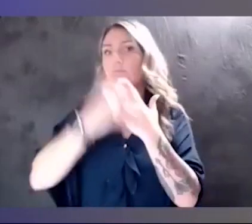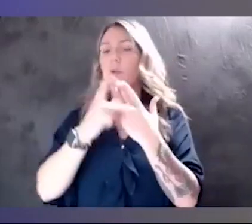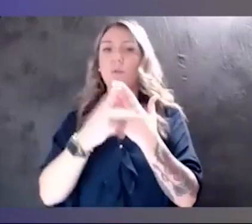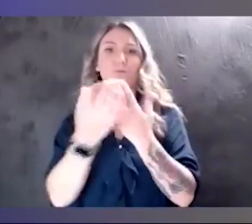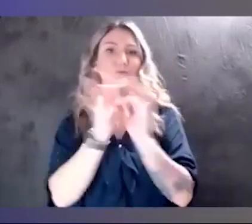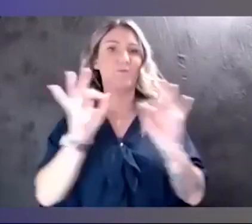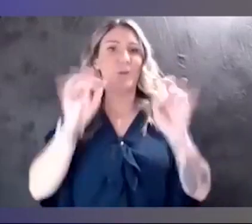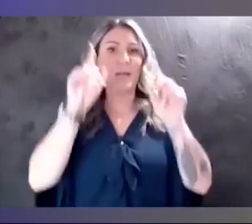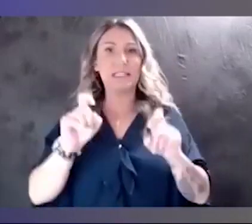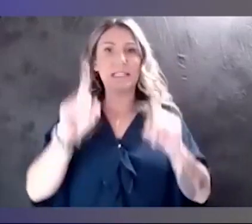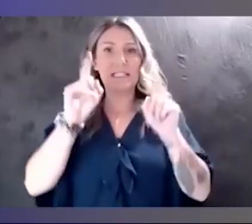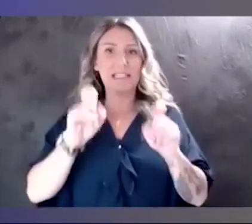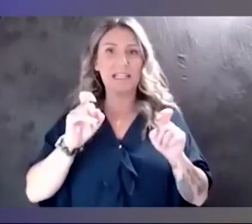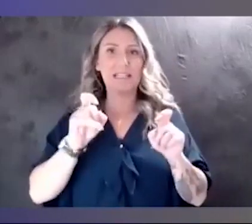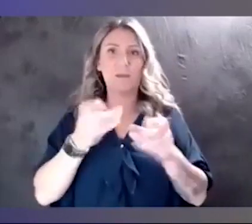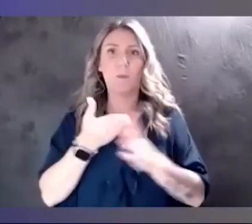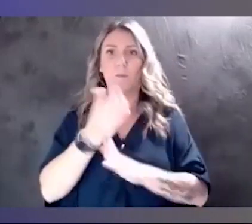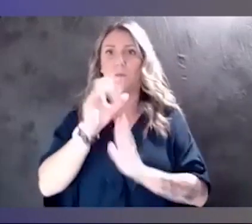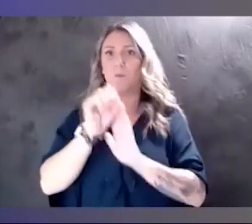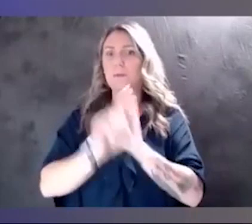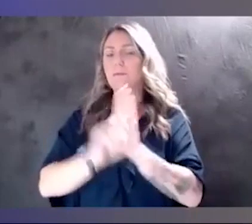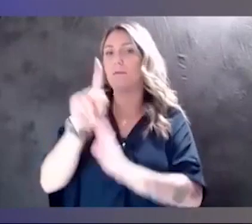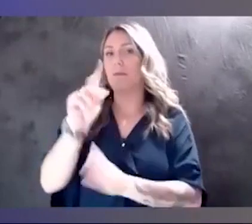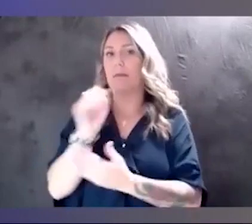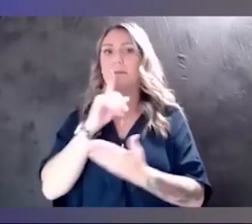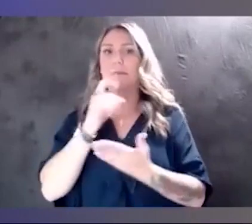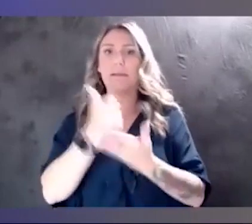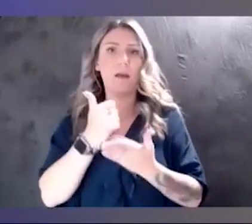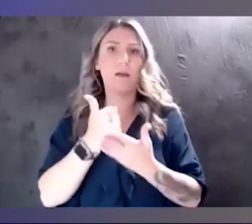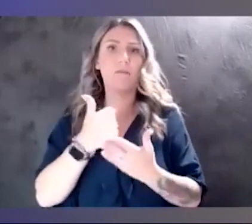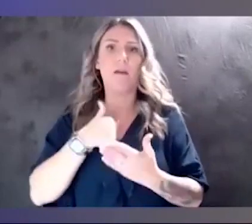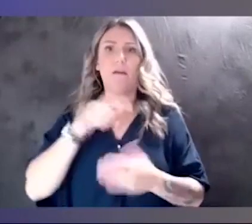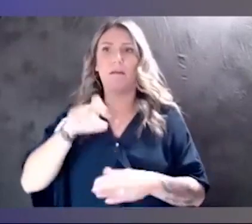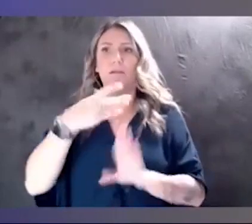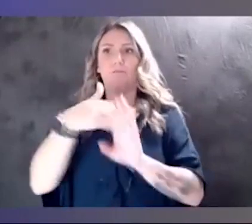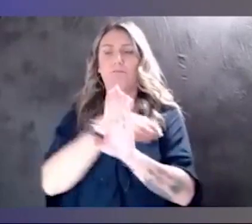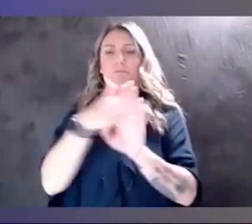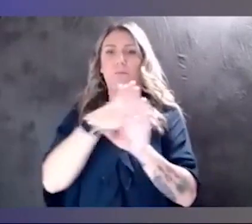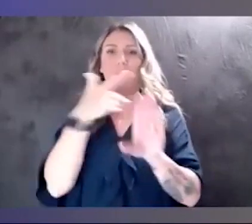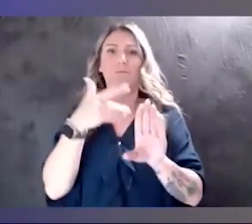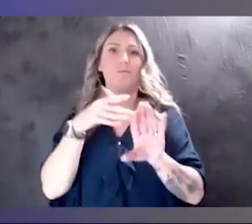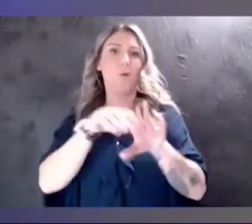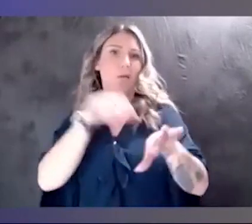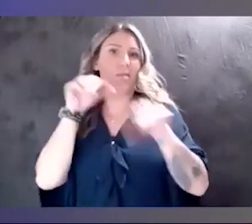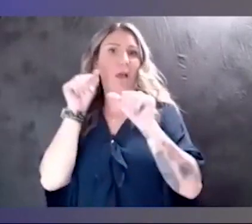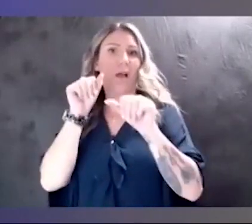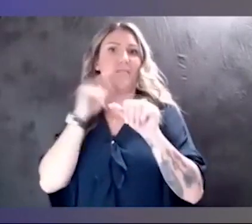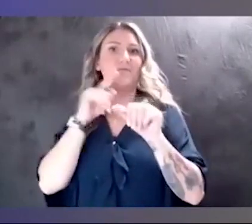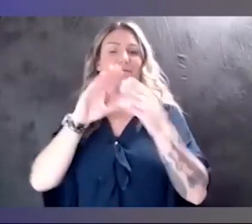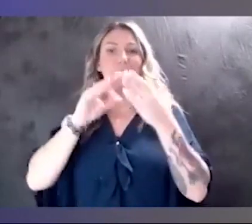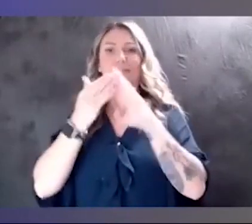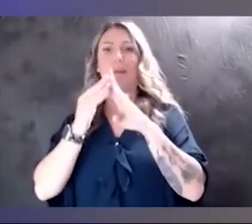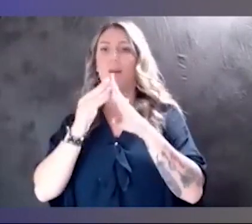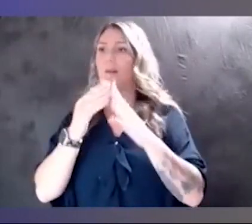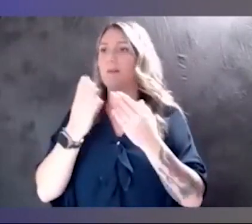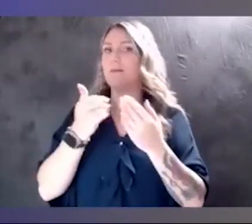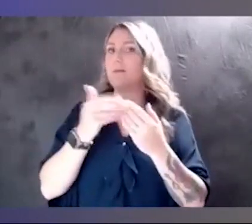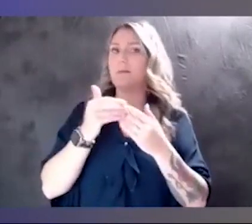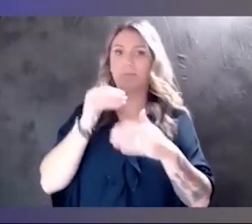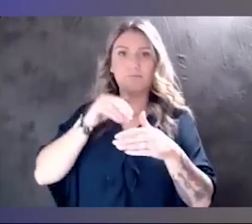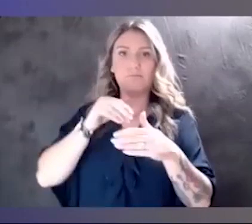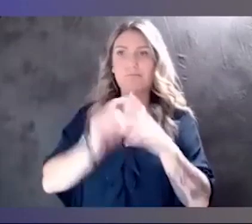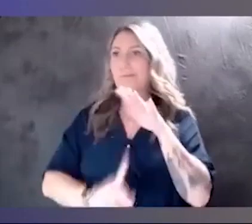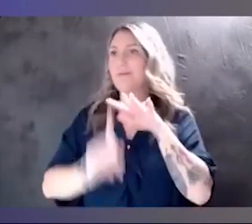that was very helpful. I mean, I had to do it before I left town, and it was easy. I just showed up in a church parking lot. I did